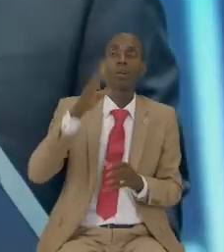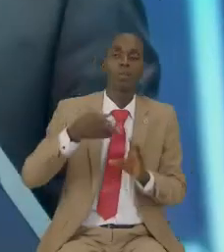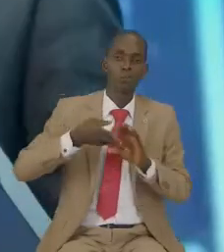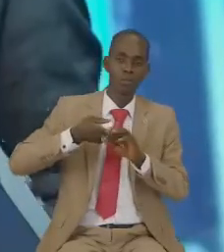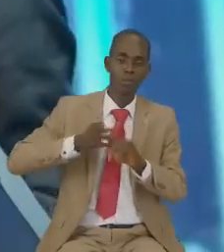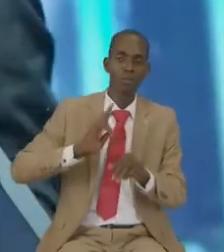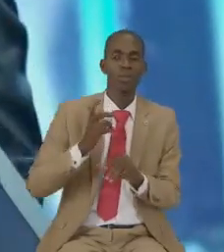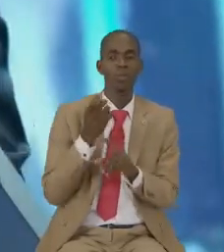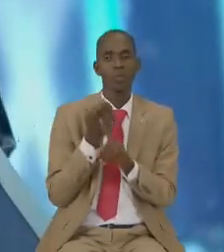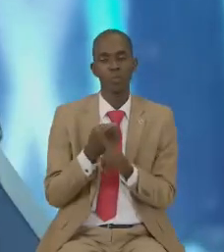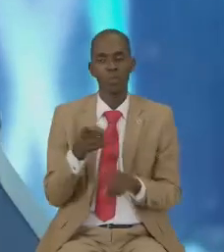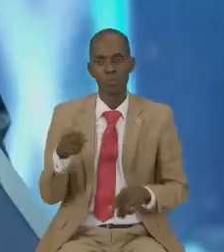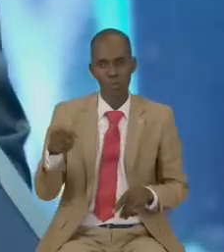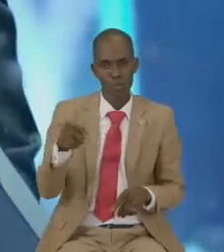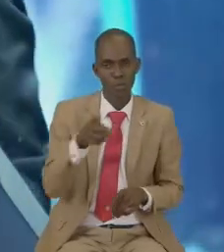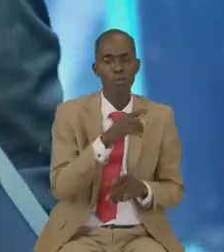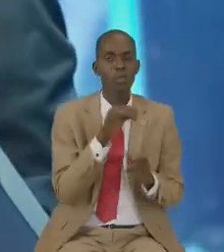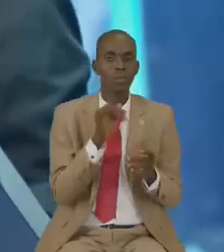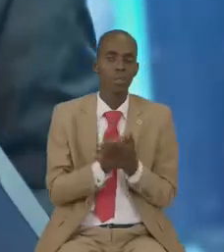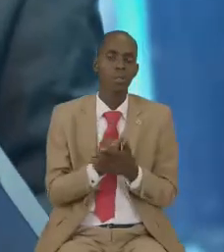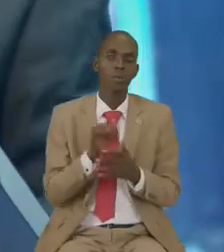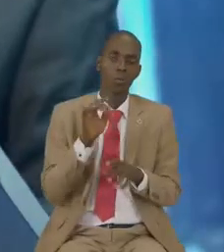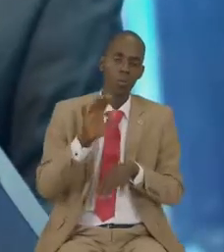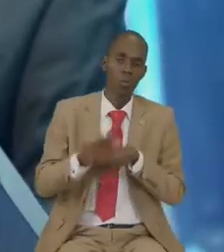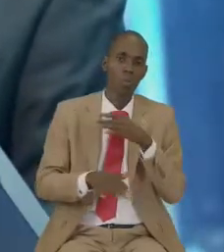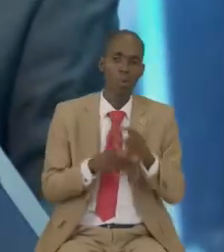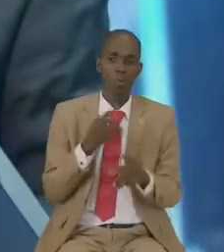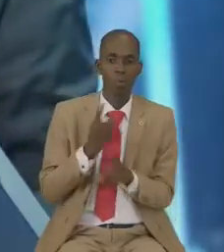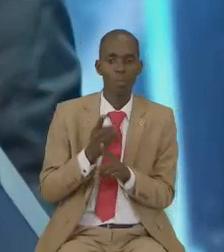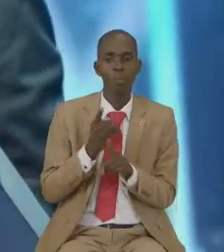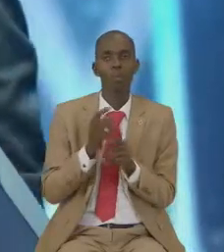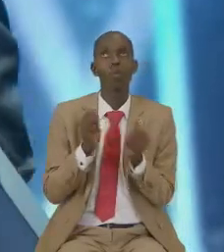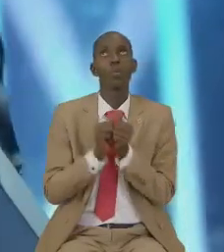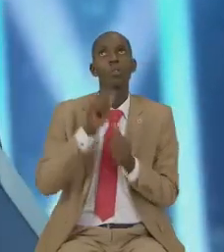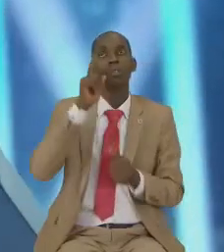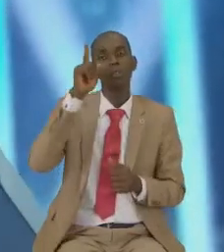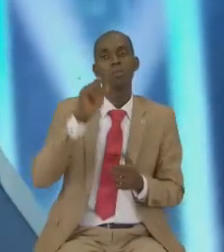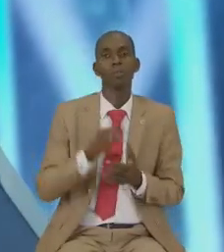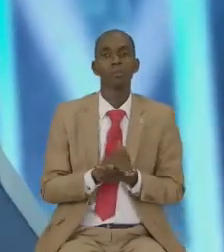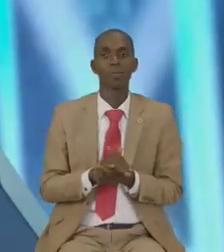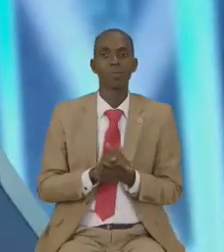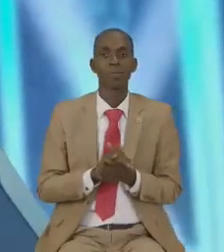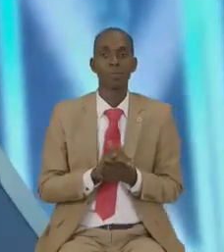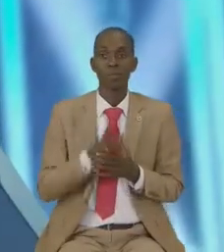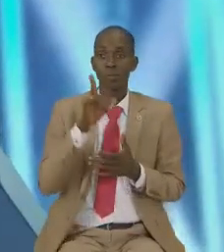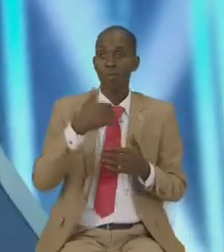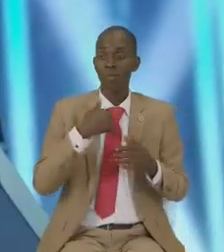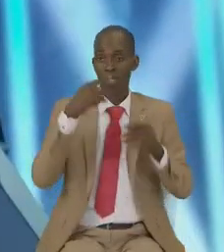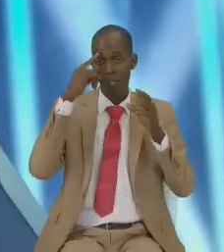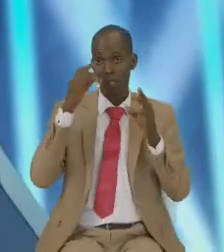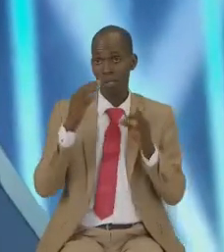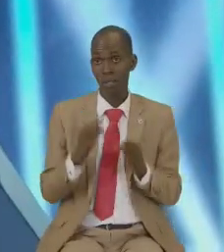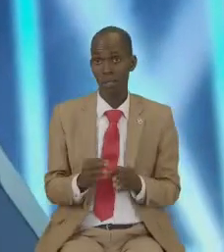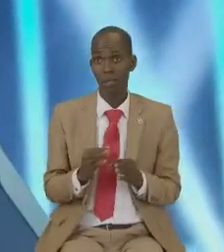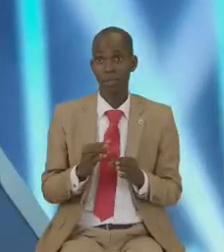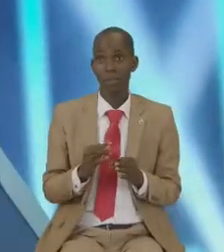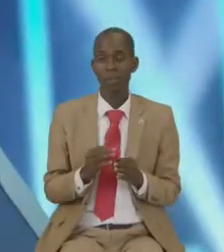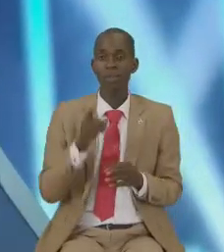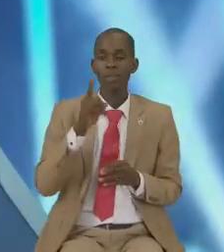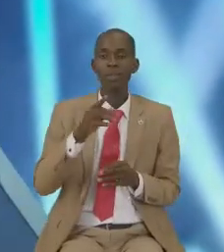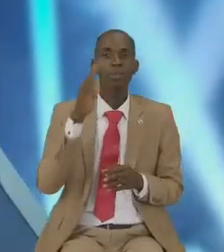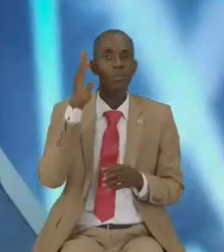that walk uprightly. Uprightly. You have made up your mind, you will